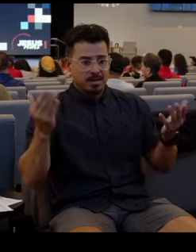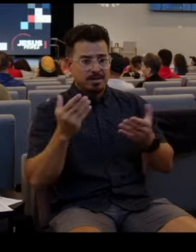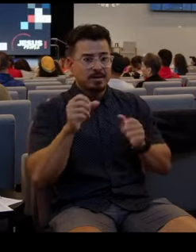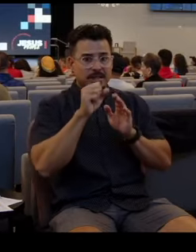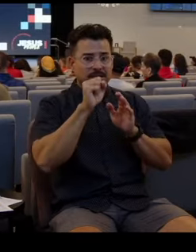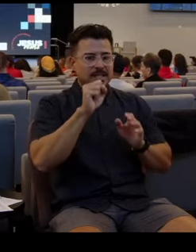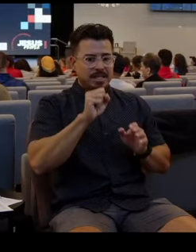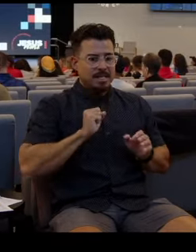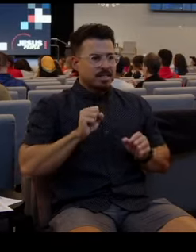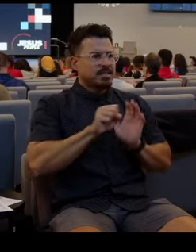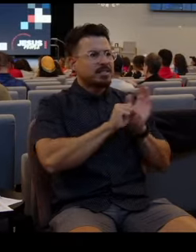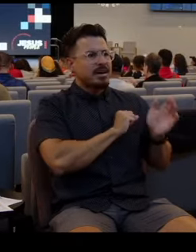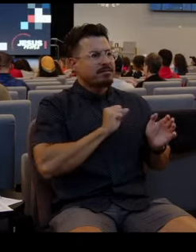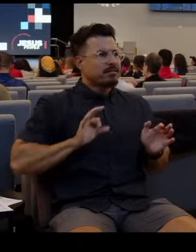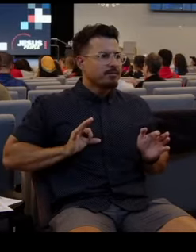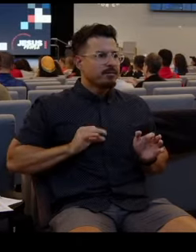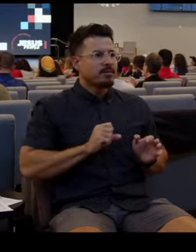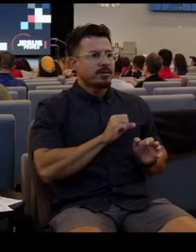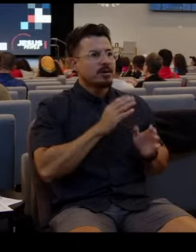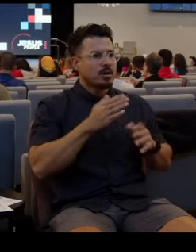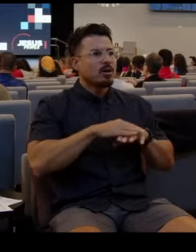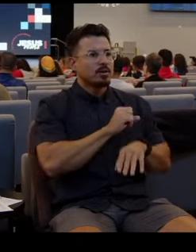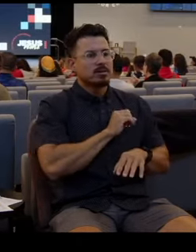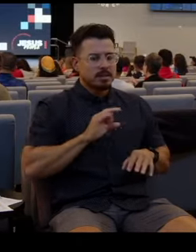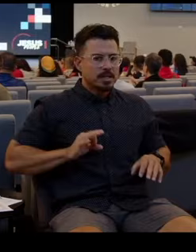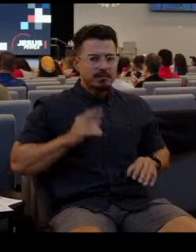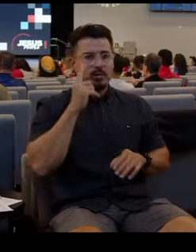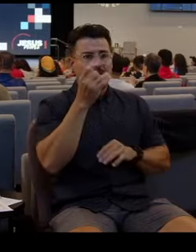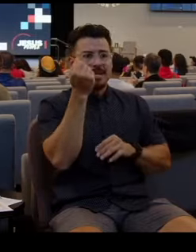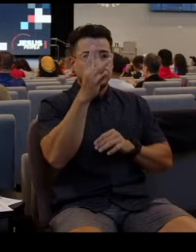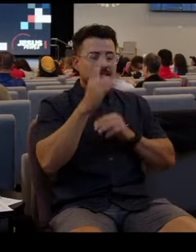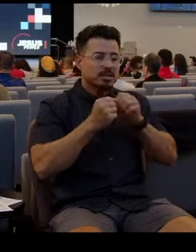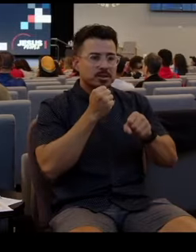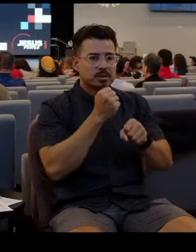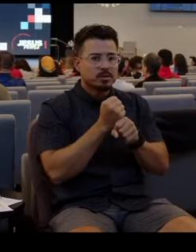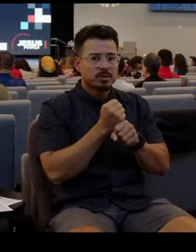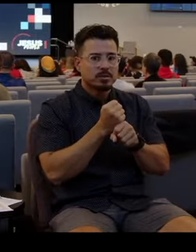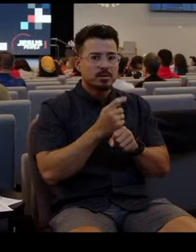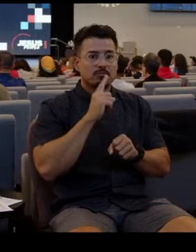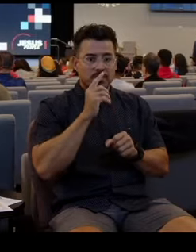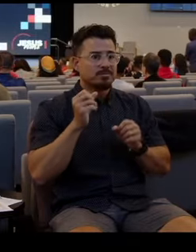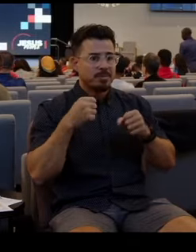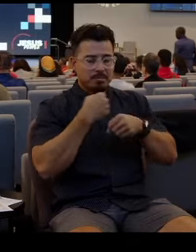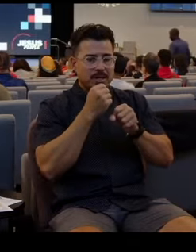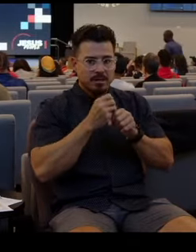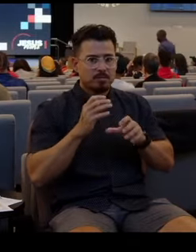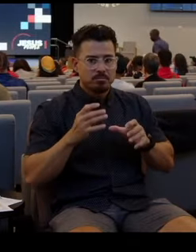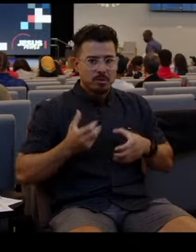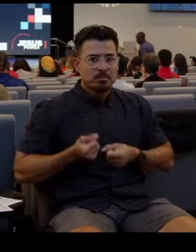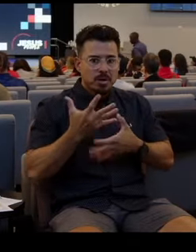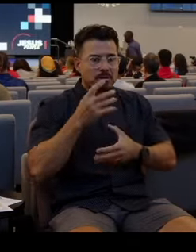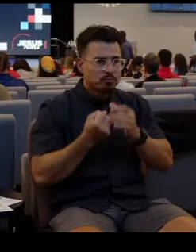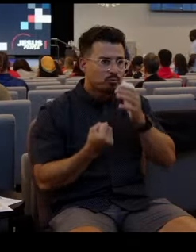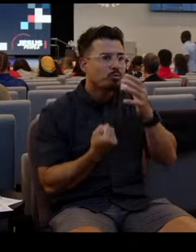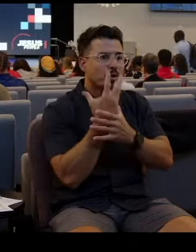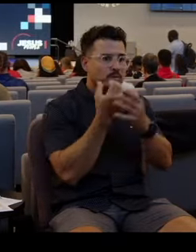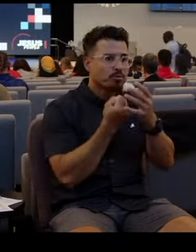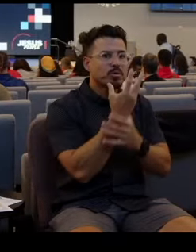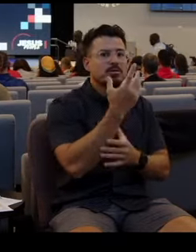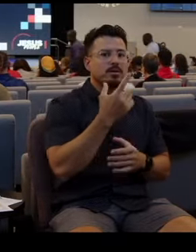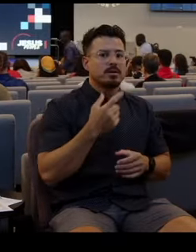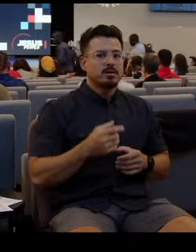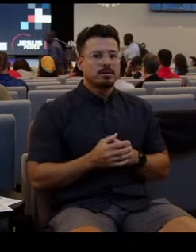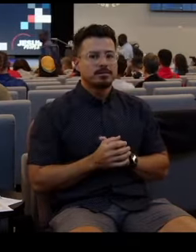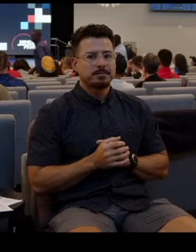And probably the most explosive growth period was when they were working with Pastor Warner. There was a